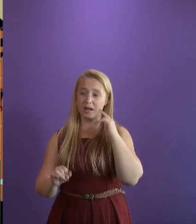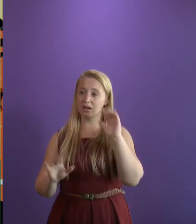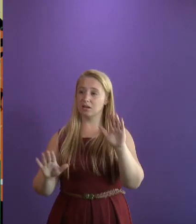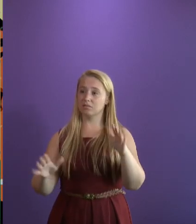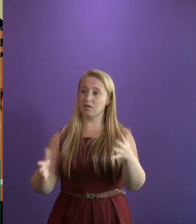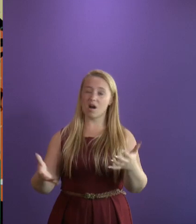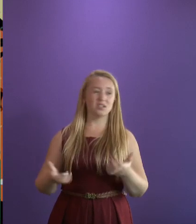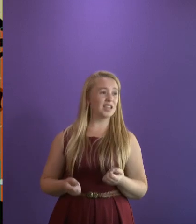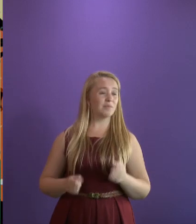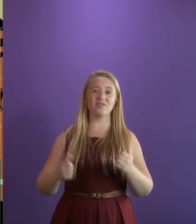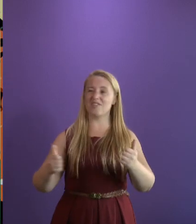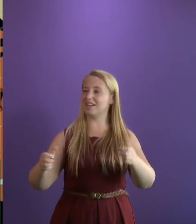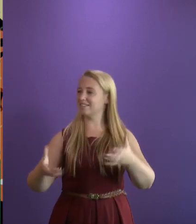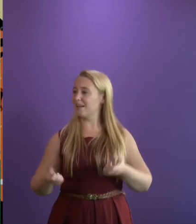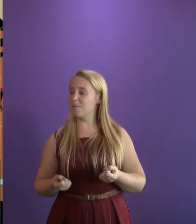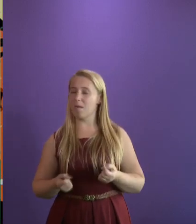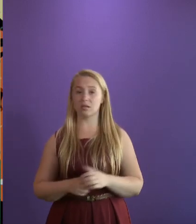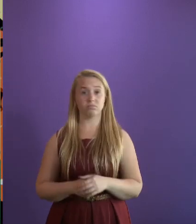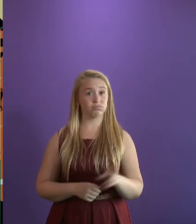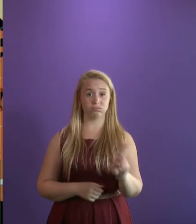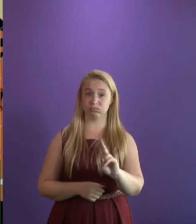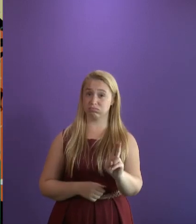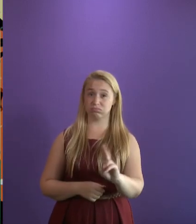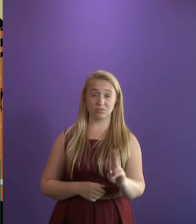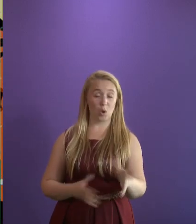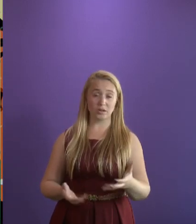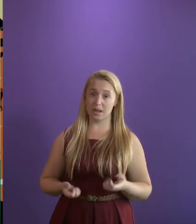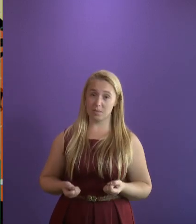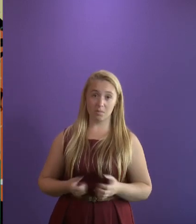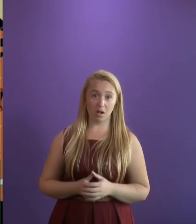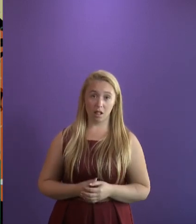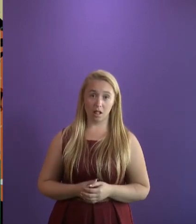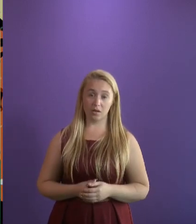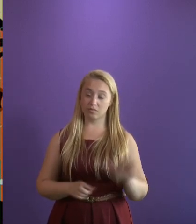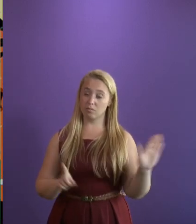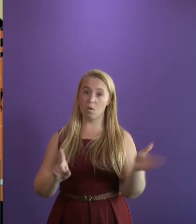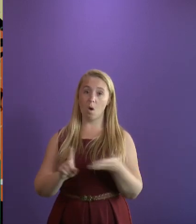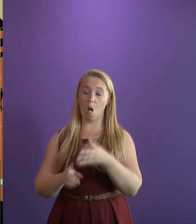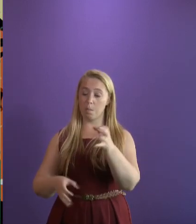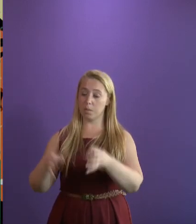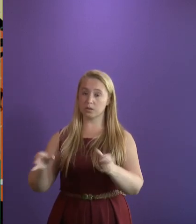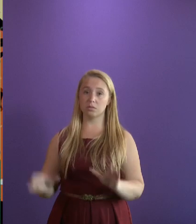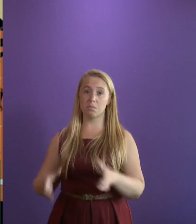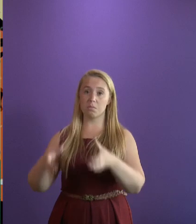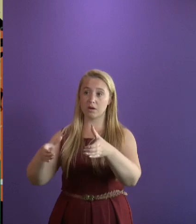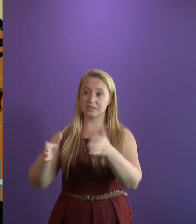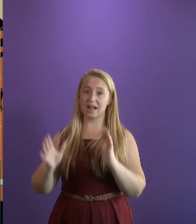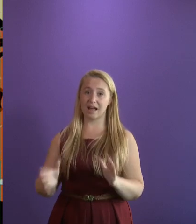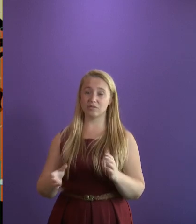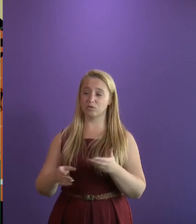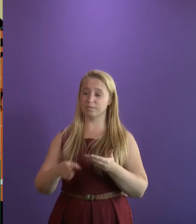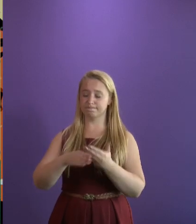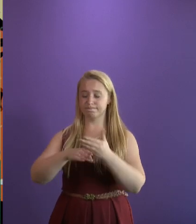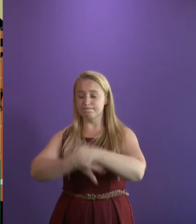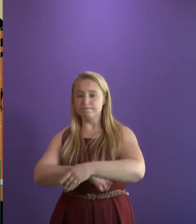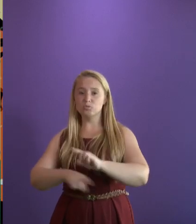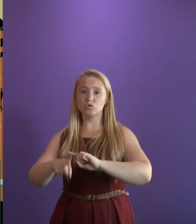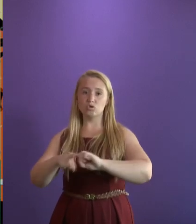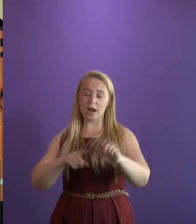think that that's in any way acceptable. So, you know, all of our political parties have got to try much, much harder. That has to